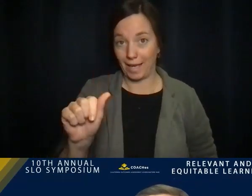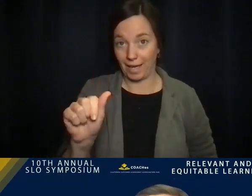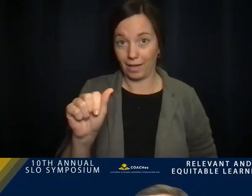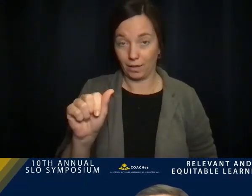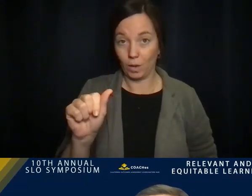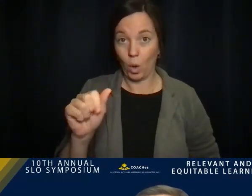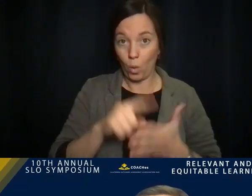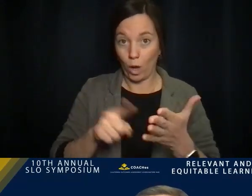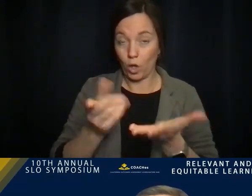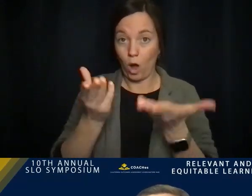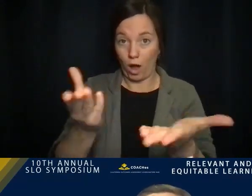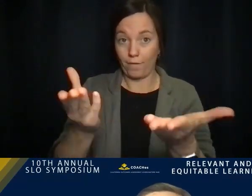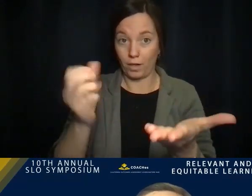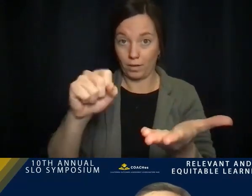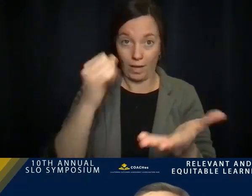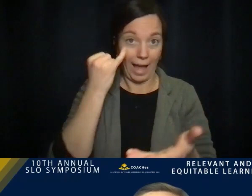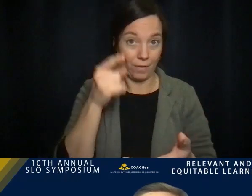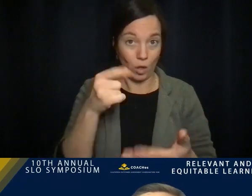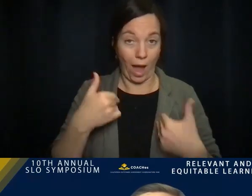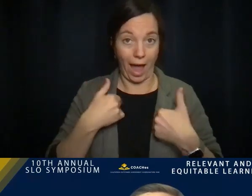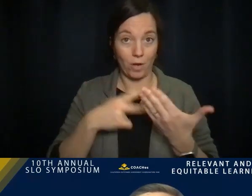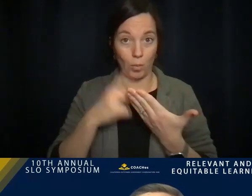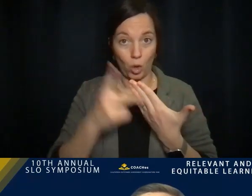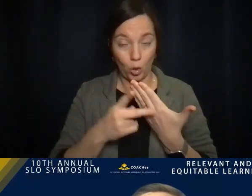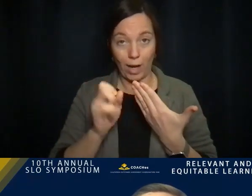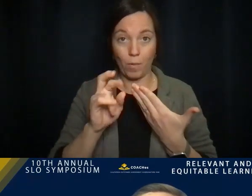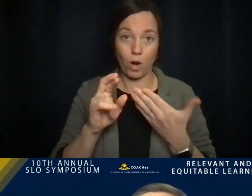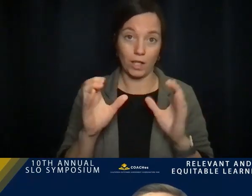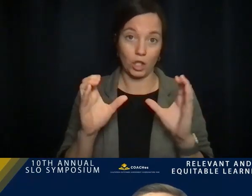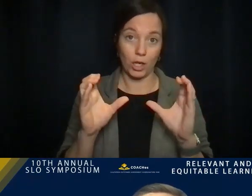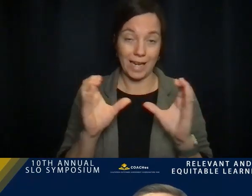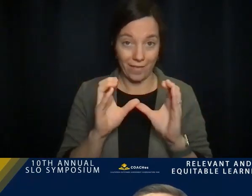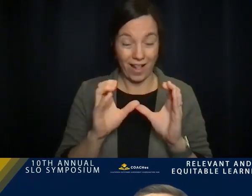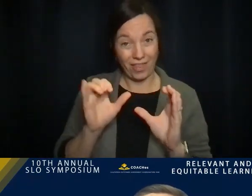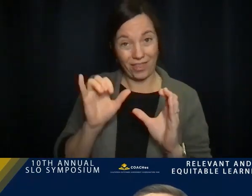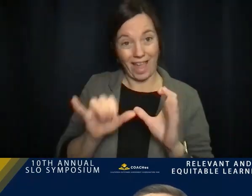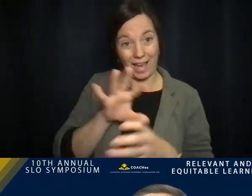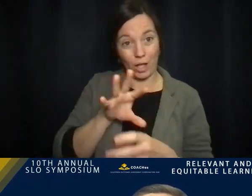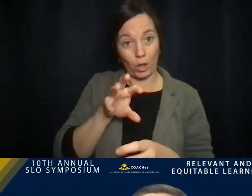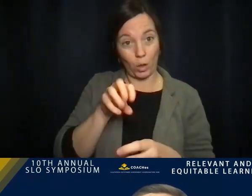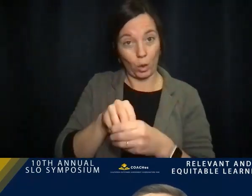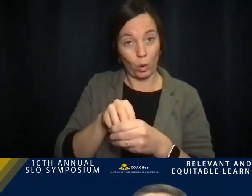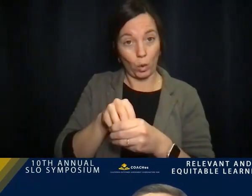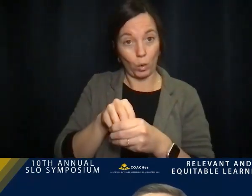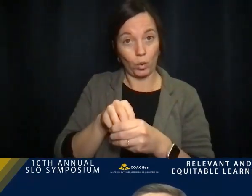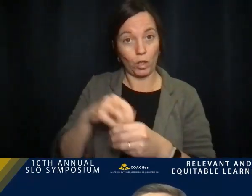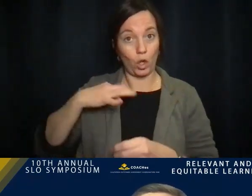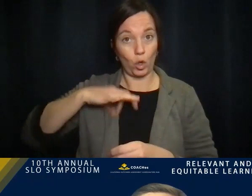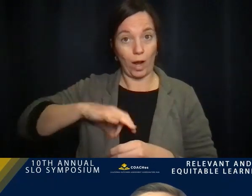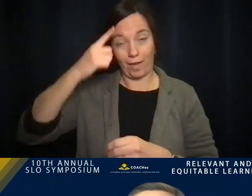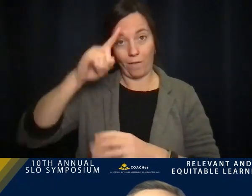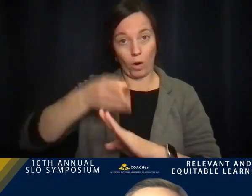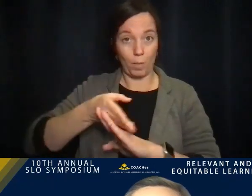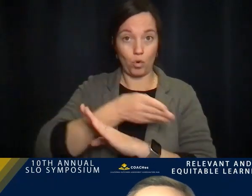offer. And if you have a program or a certificate that includes a component of credit for prior learning or